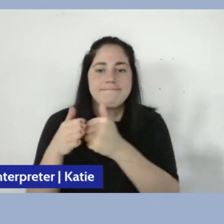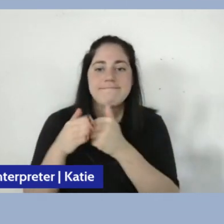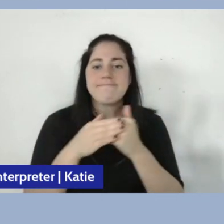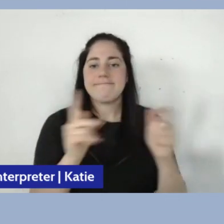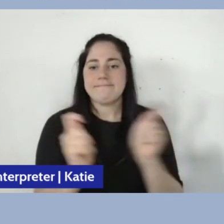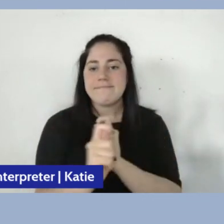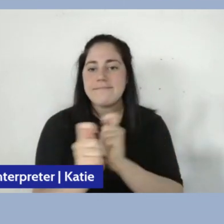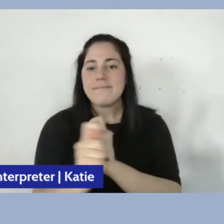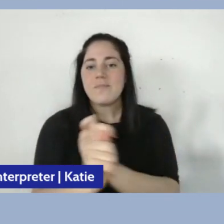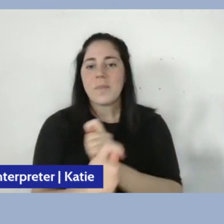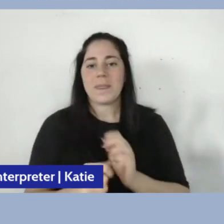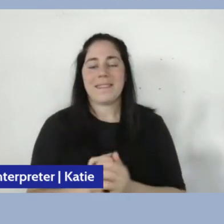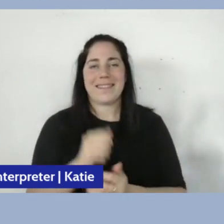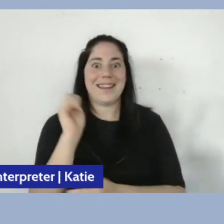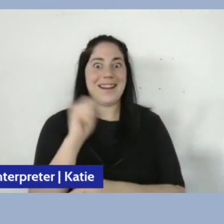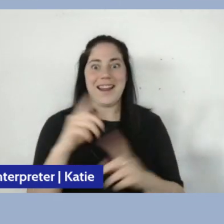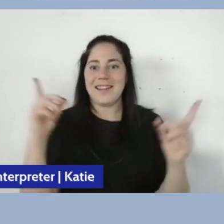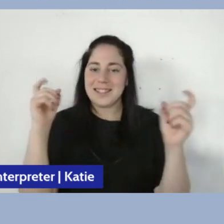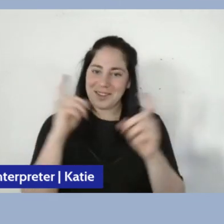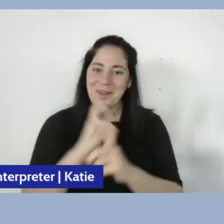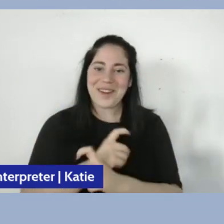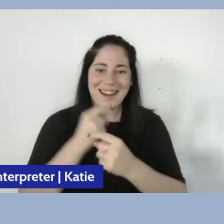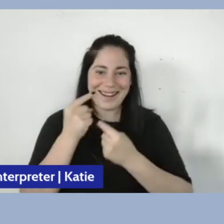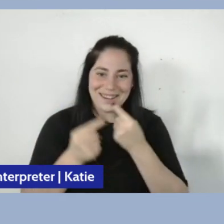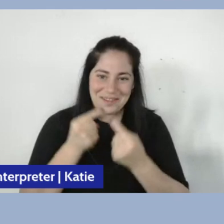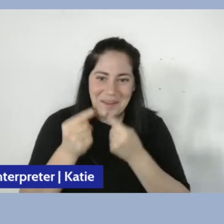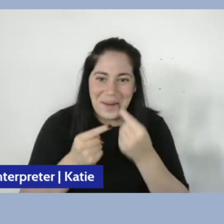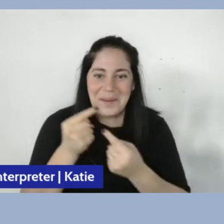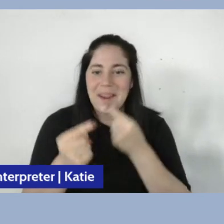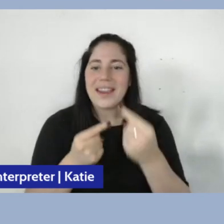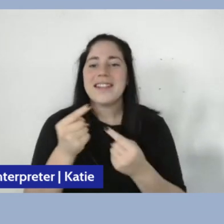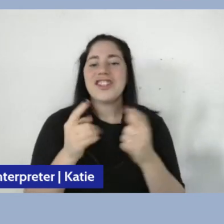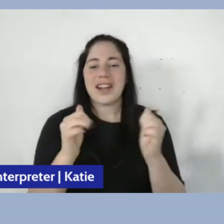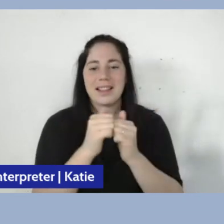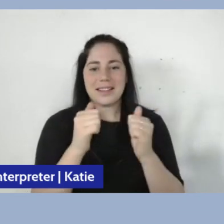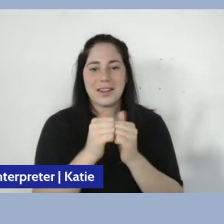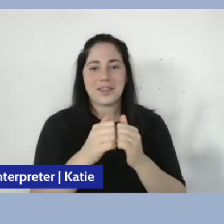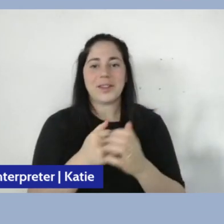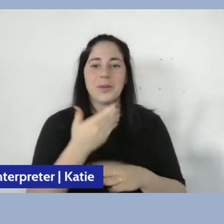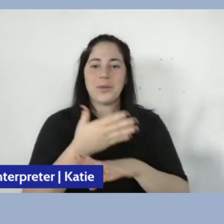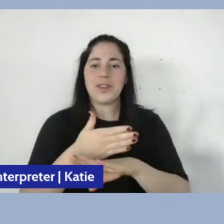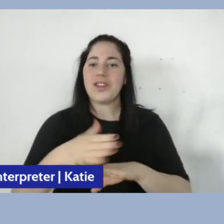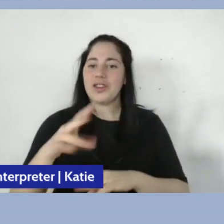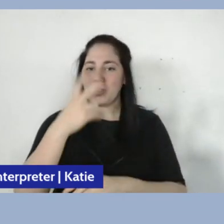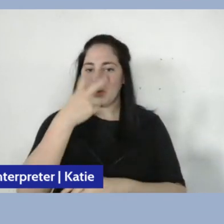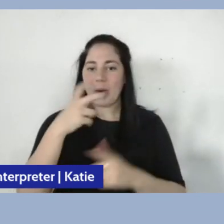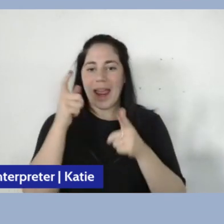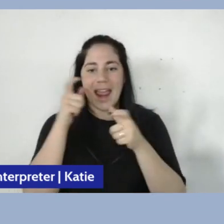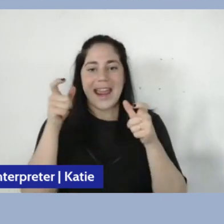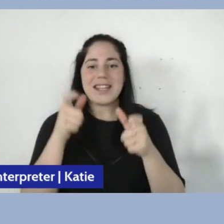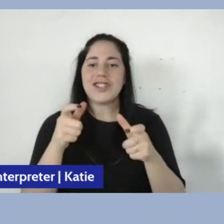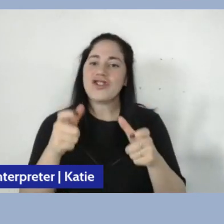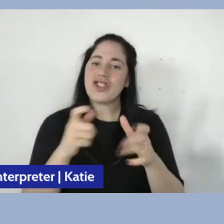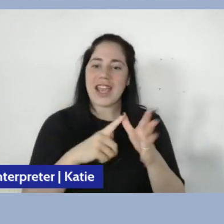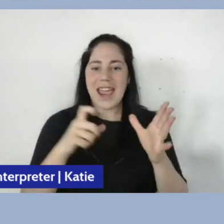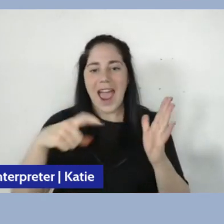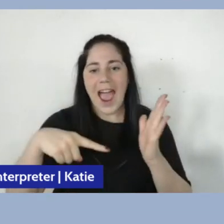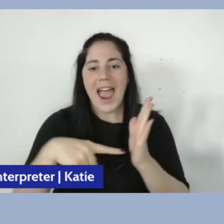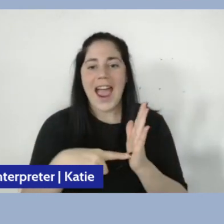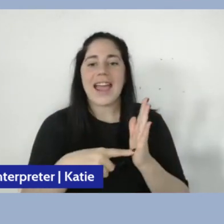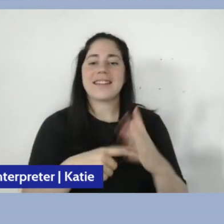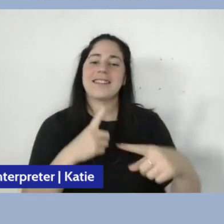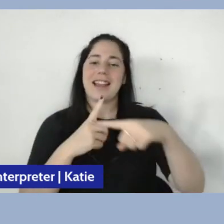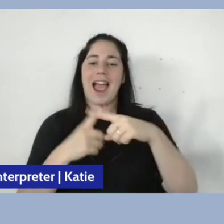some complicated detail in some of those documents with the new Aged Care Act and new strength and quality standards. So it's really important